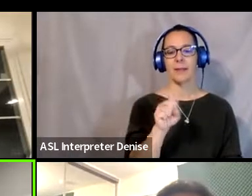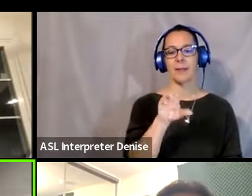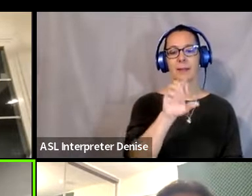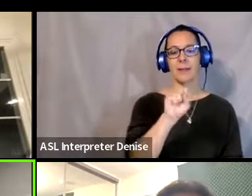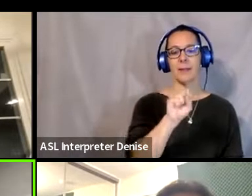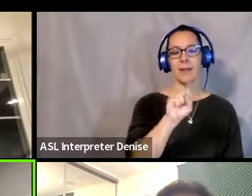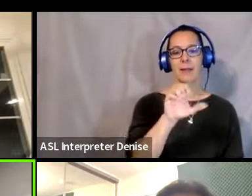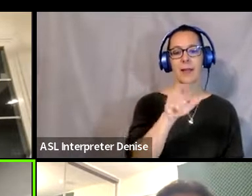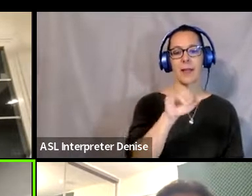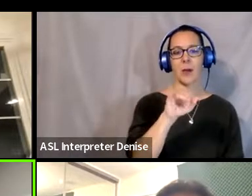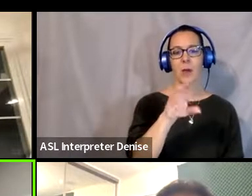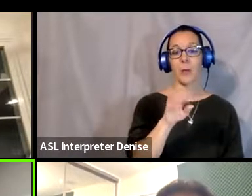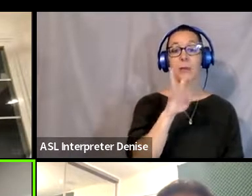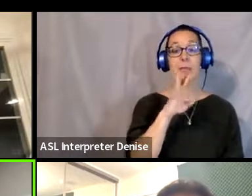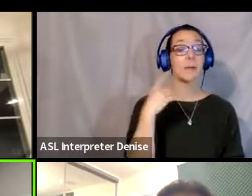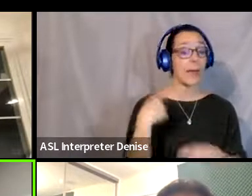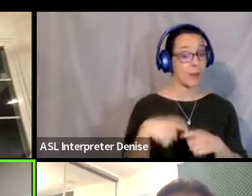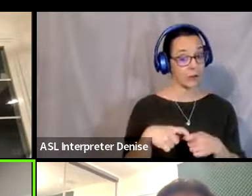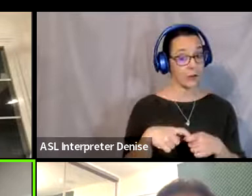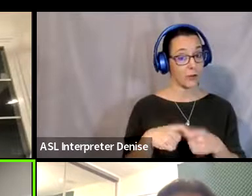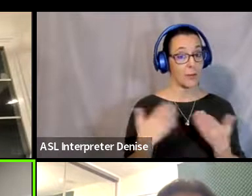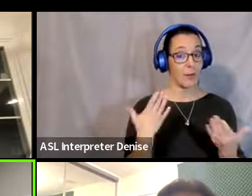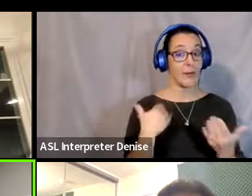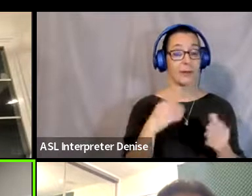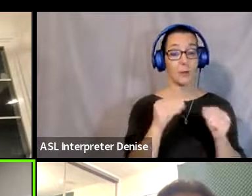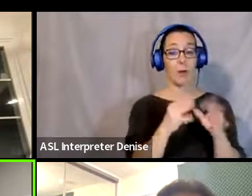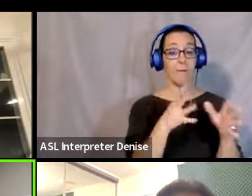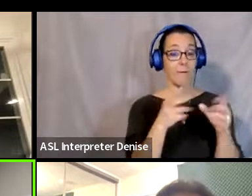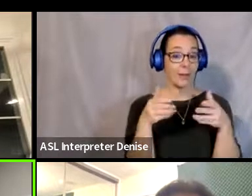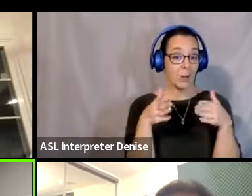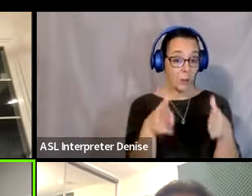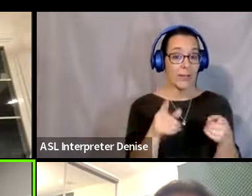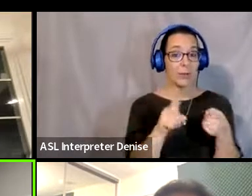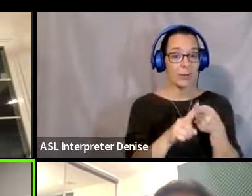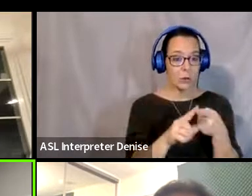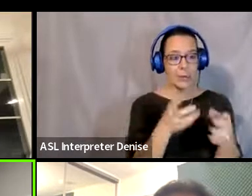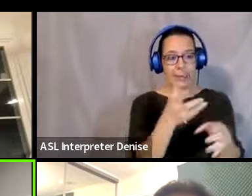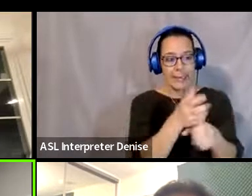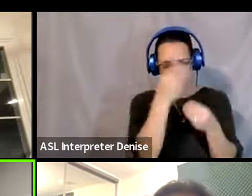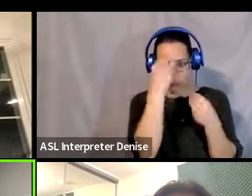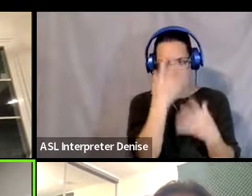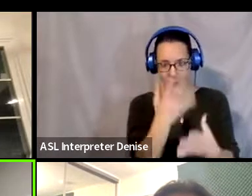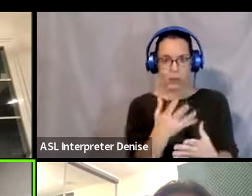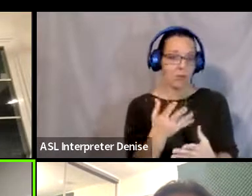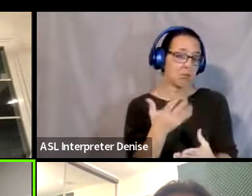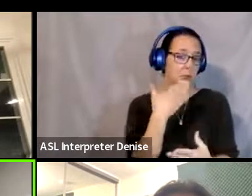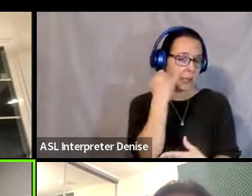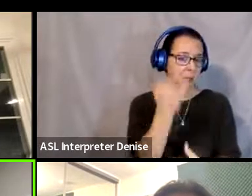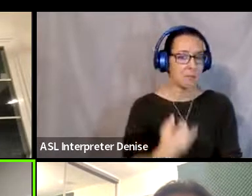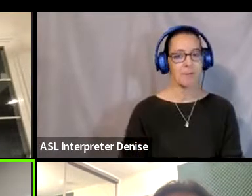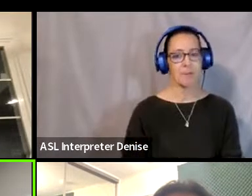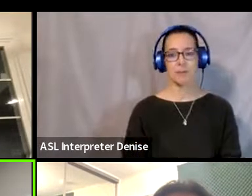so if that's a faster way to get that to that information, I would encourage you to do that.